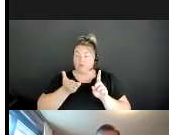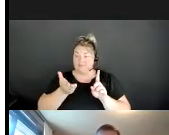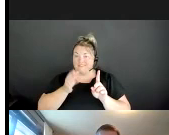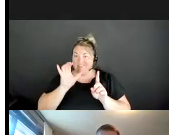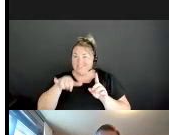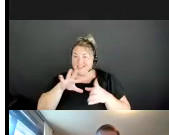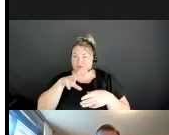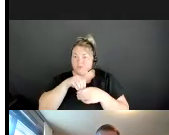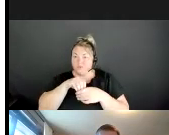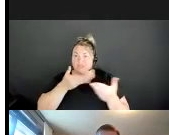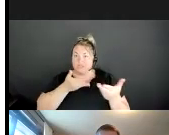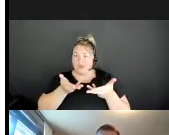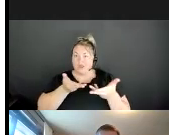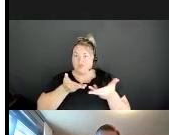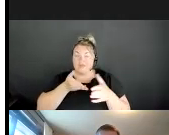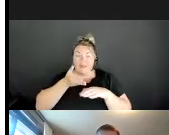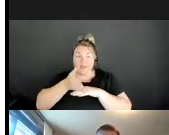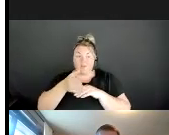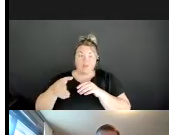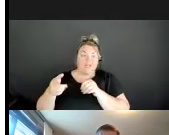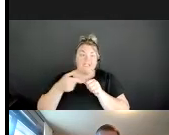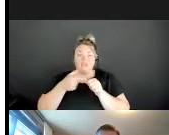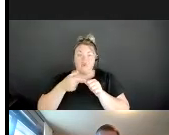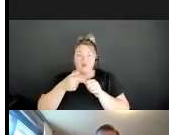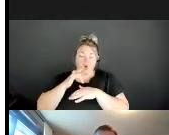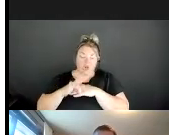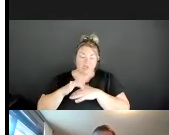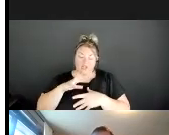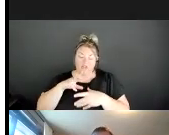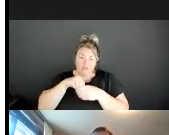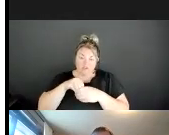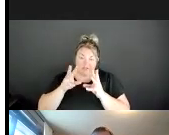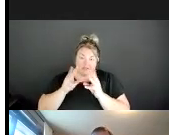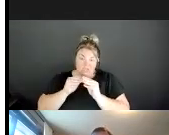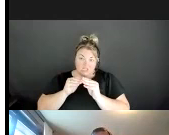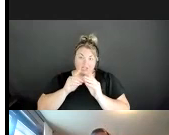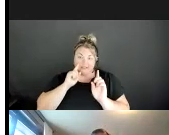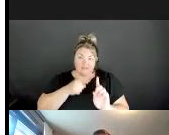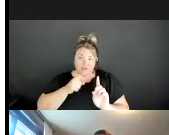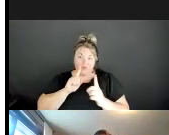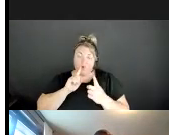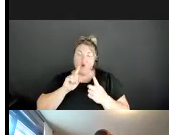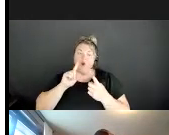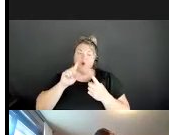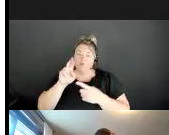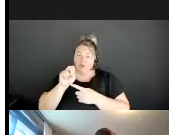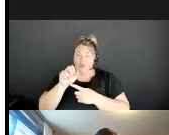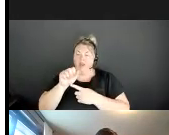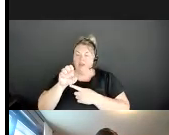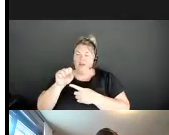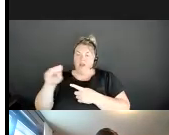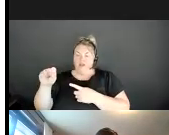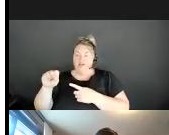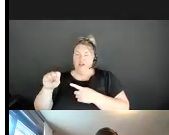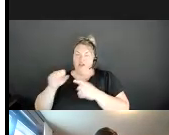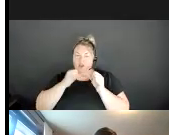include interactions after the initial early intervention session that are intended to reassess the individual's behavioral health status.